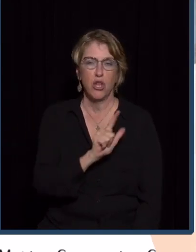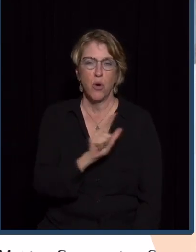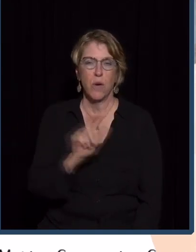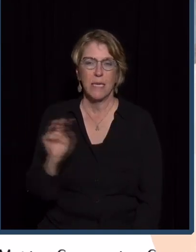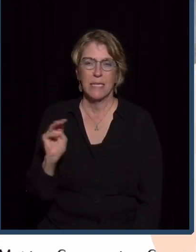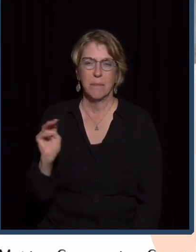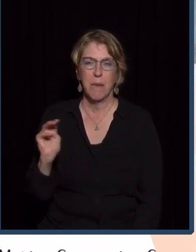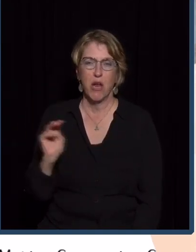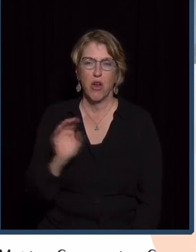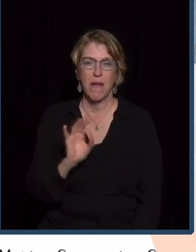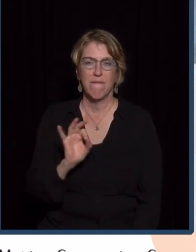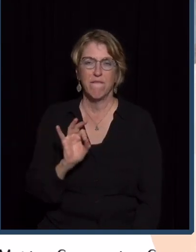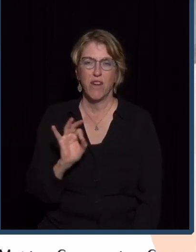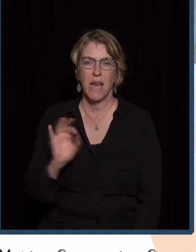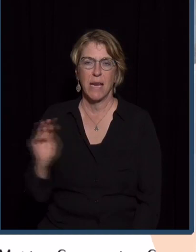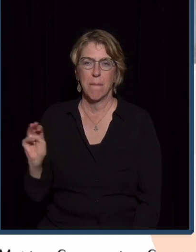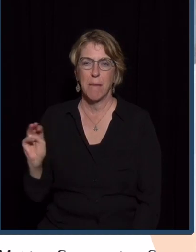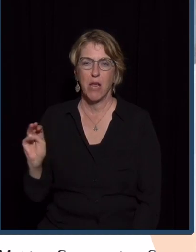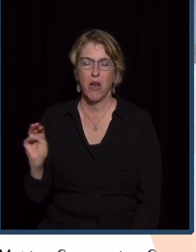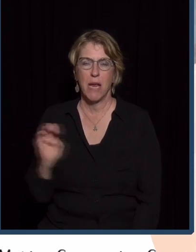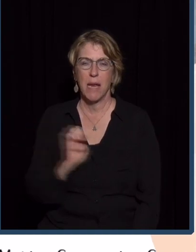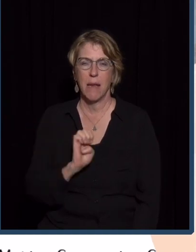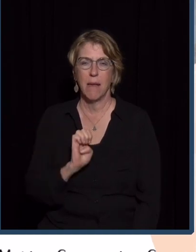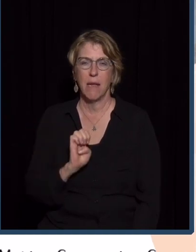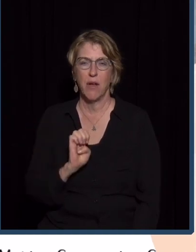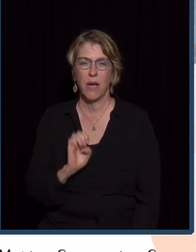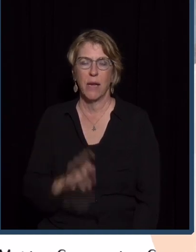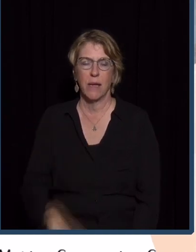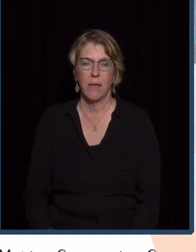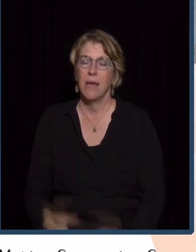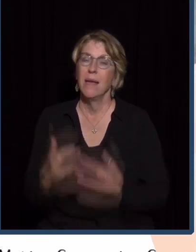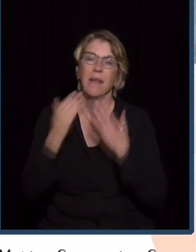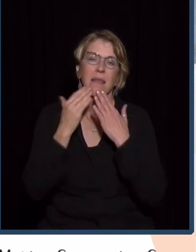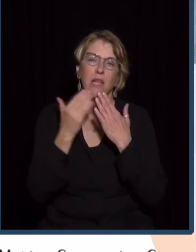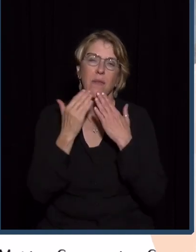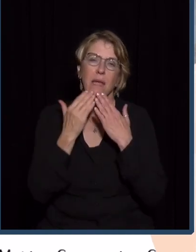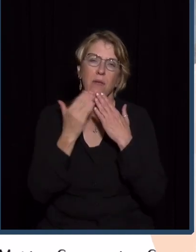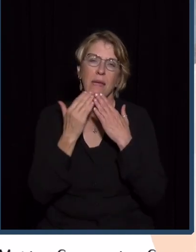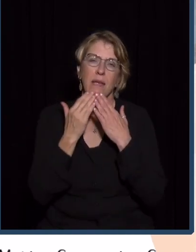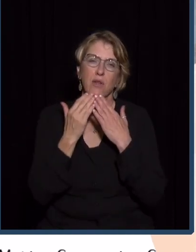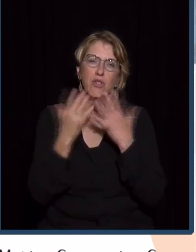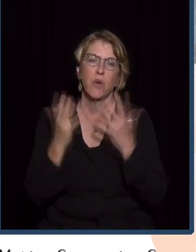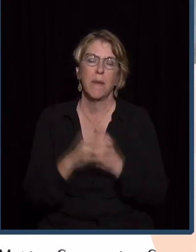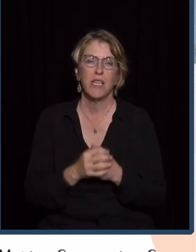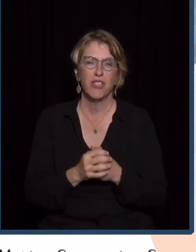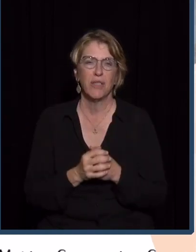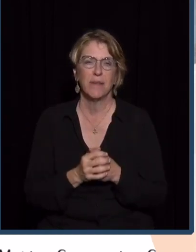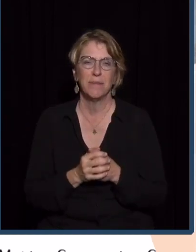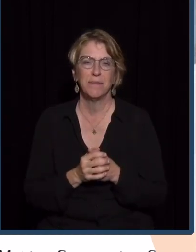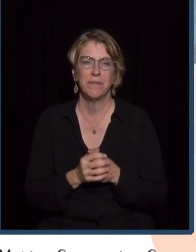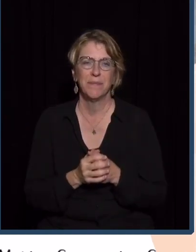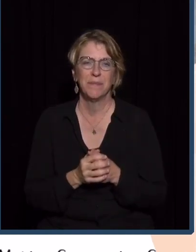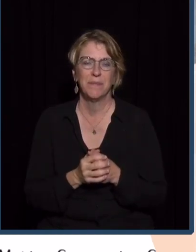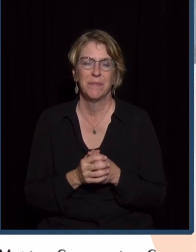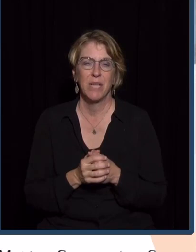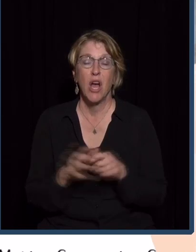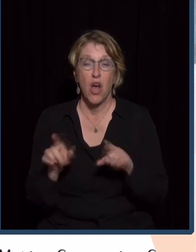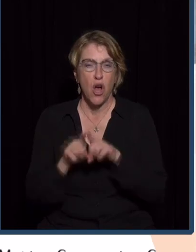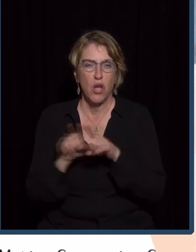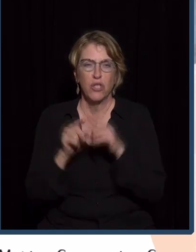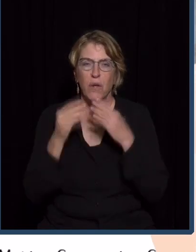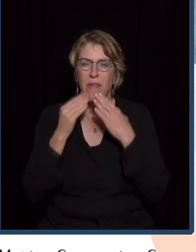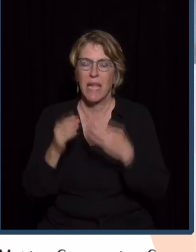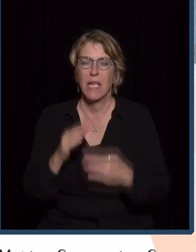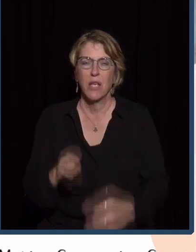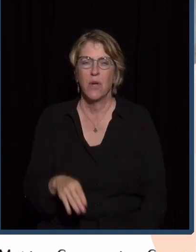Frank, another Mary, Eric. Thank you, thank you, thank you so much. I want to take a moment to thank BMO